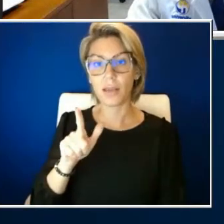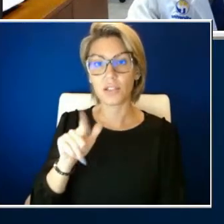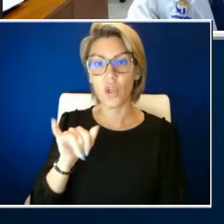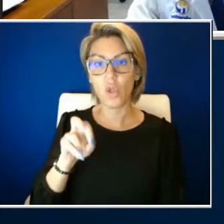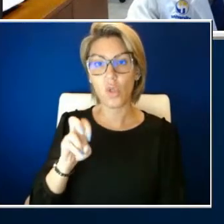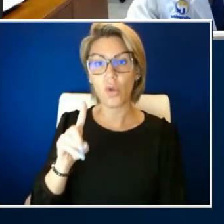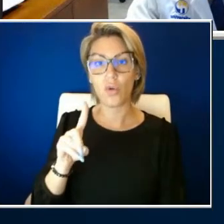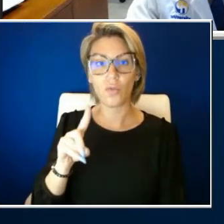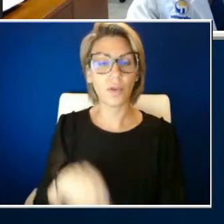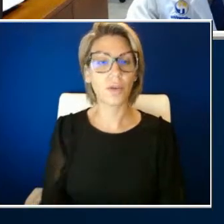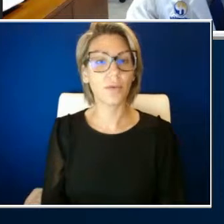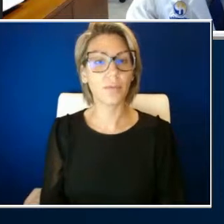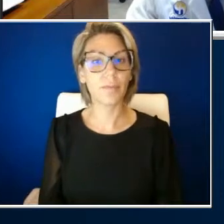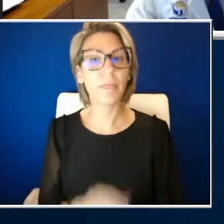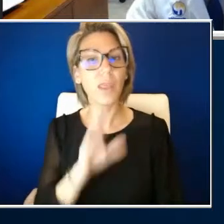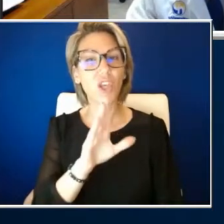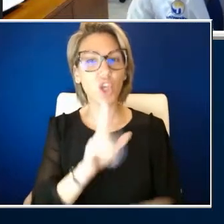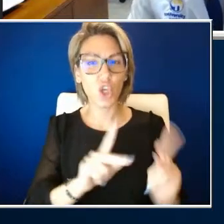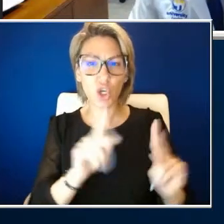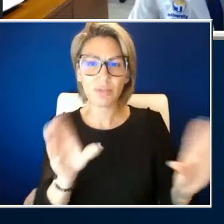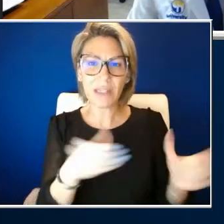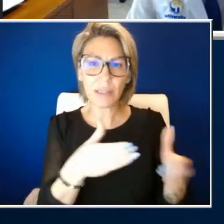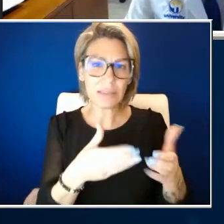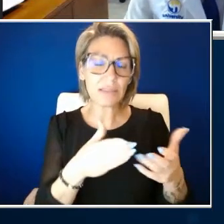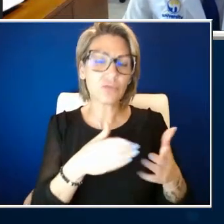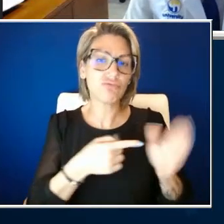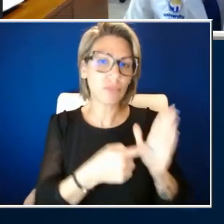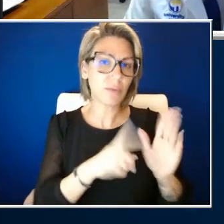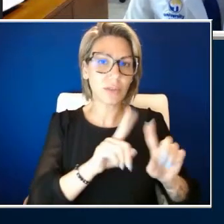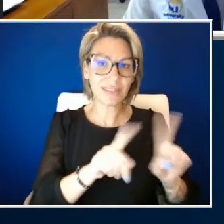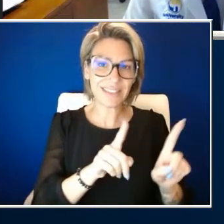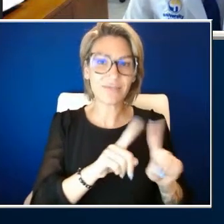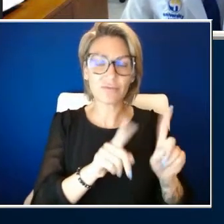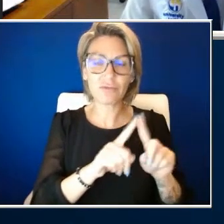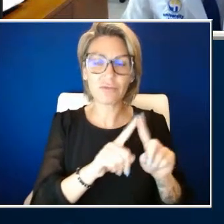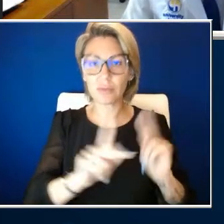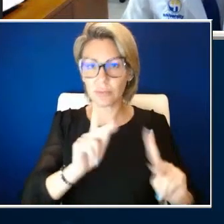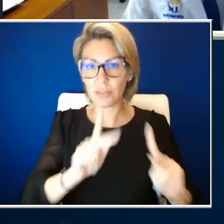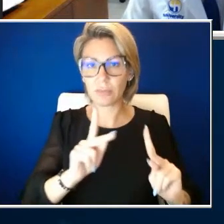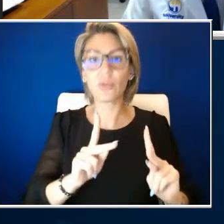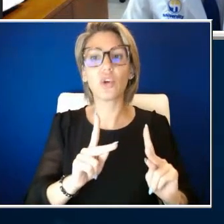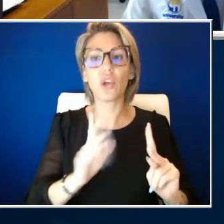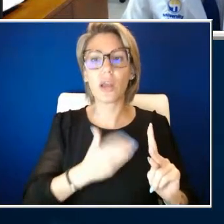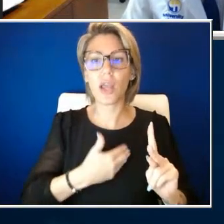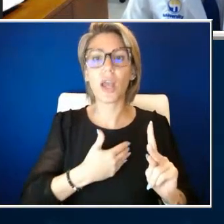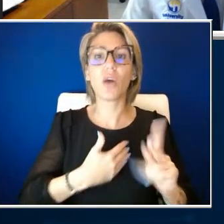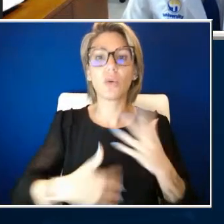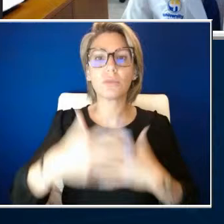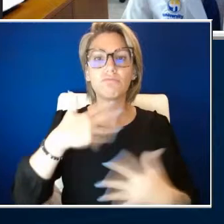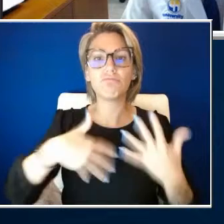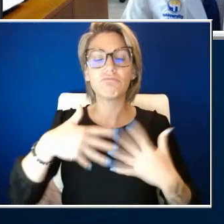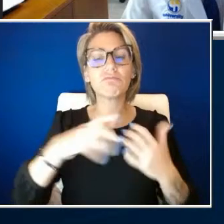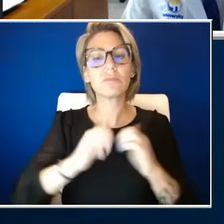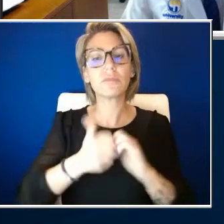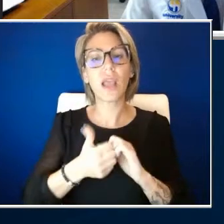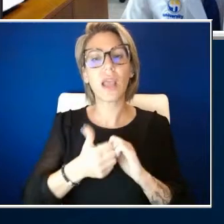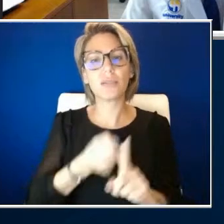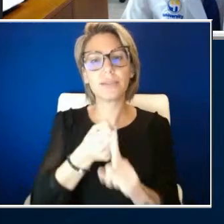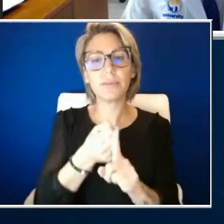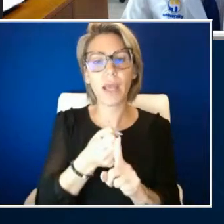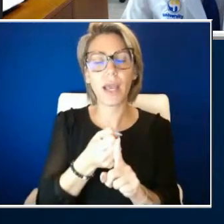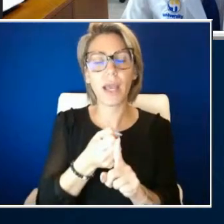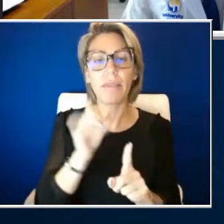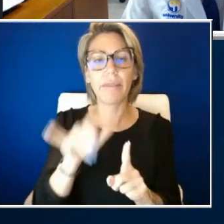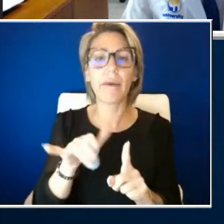your population is a little different. You represent a different segment or group of folks for us here in our society. Tell us how it's impacted things